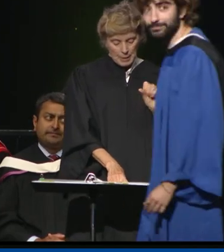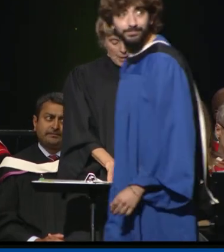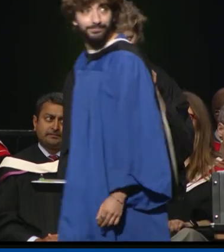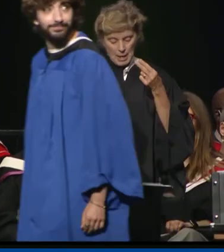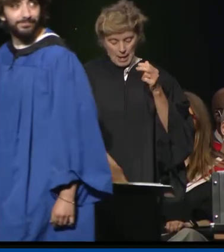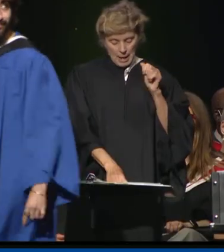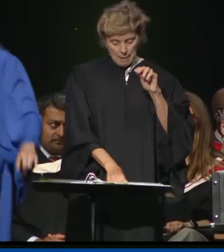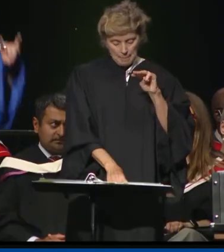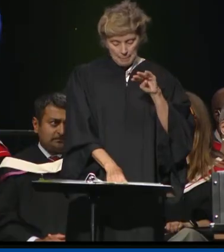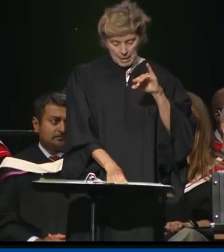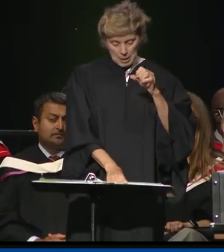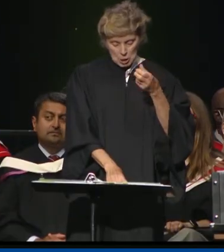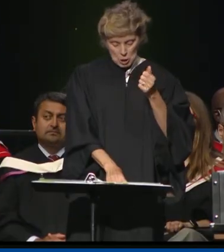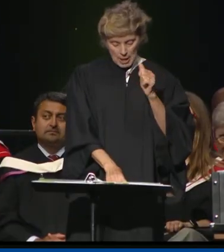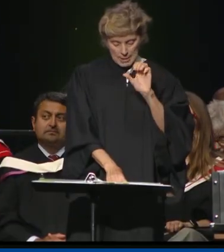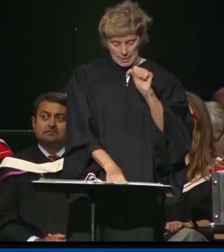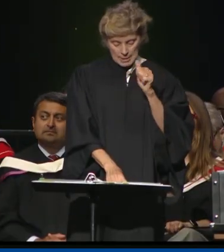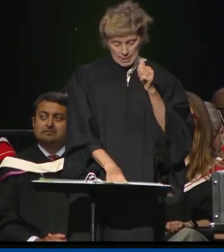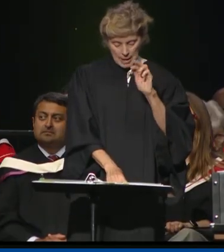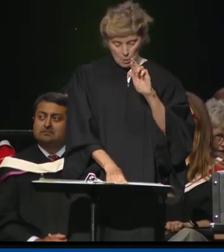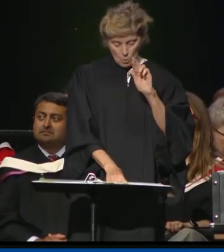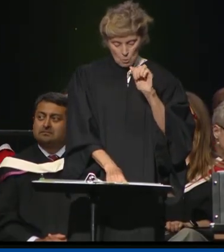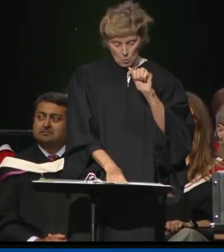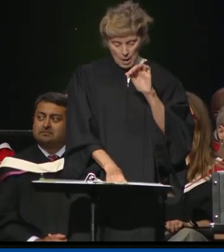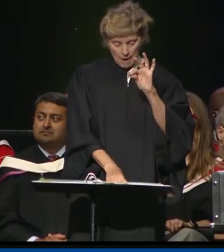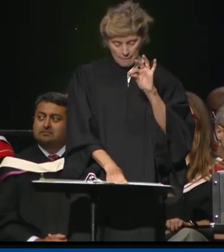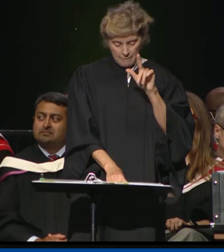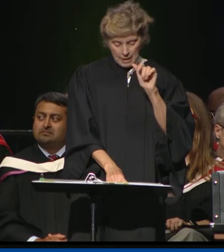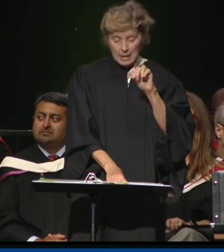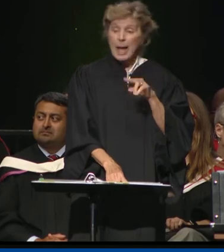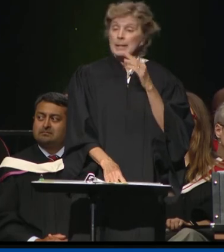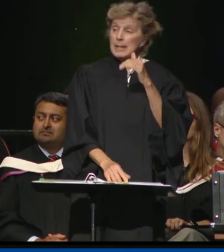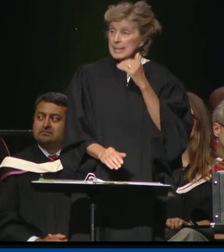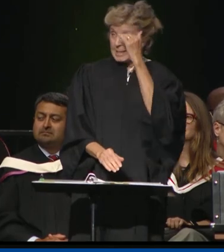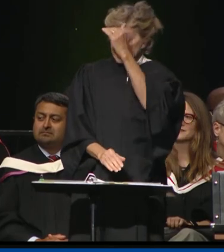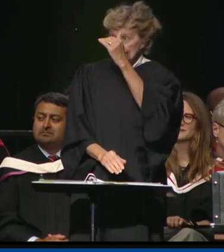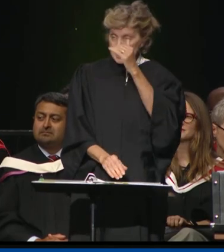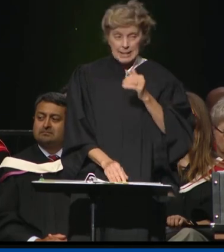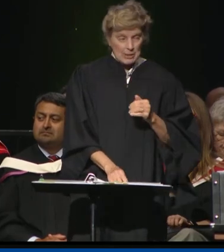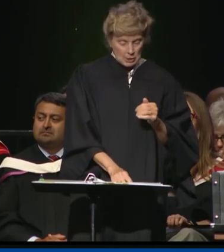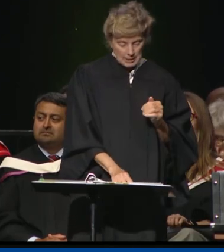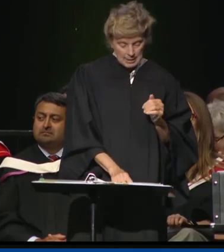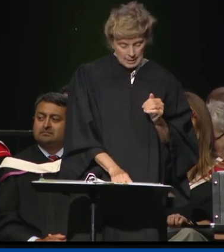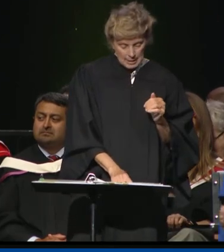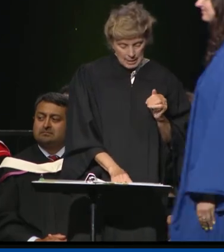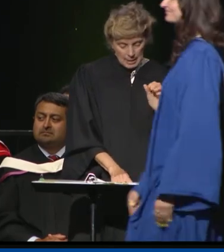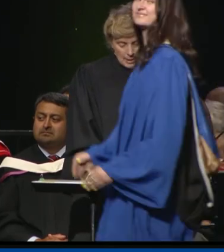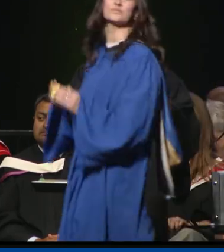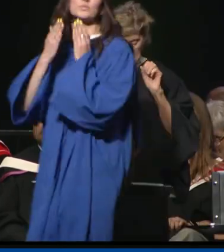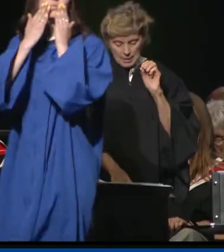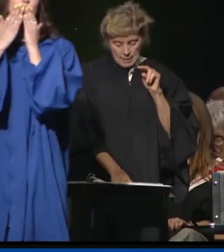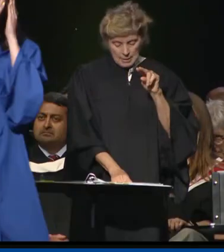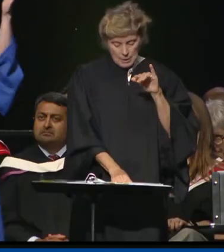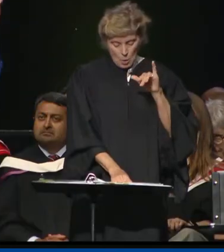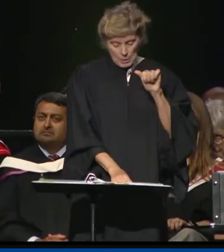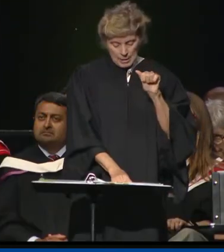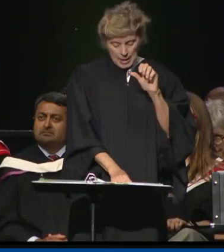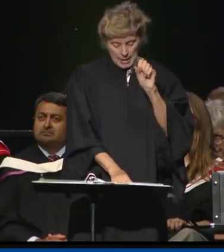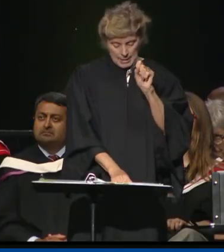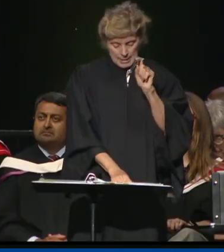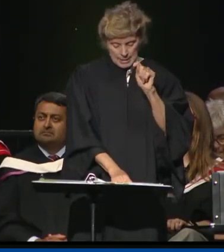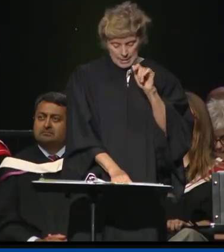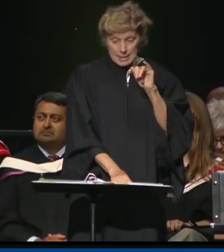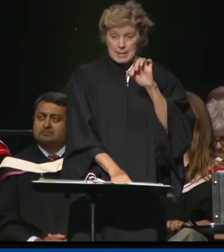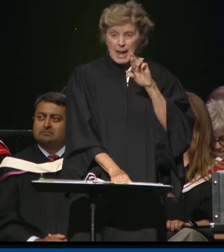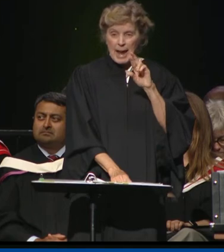Hamisha Sarafian, with distinction. Sonia Stairs, with